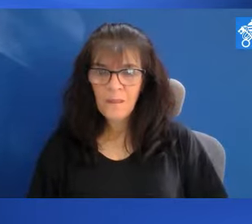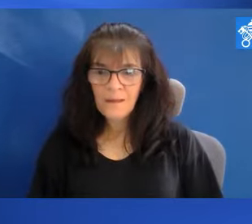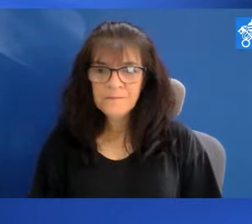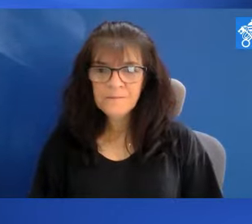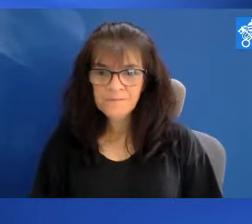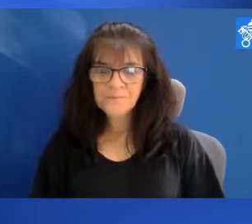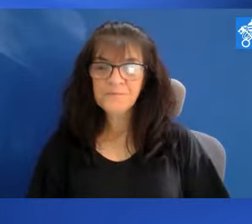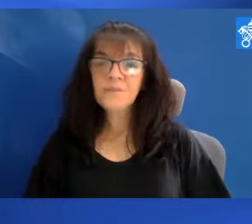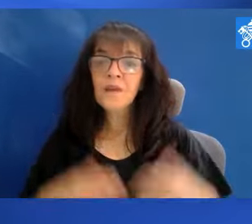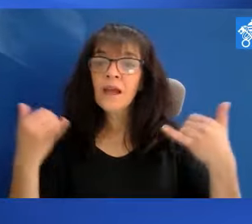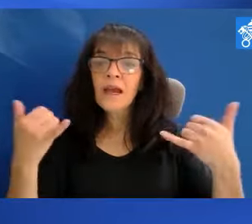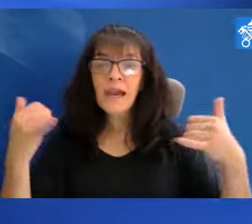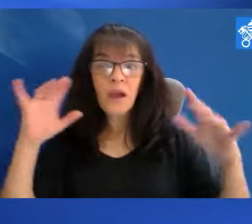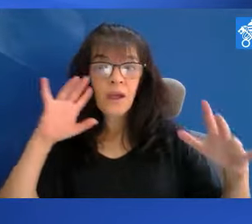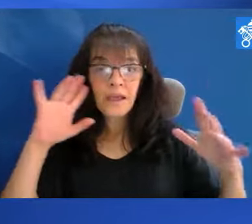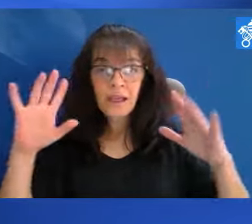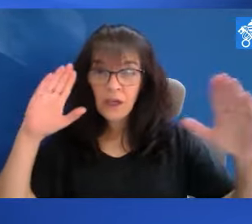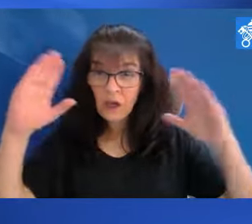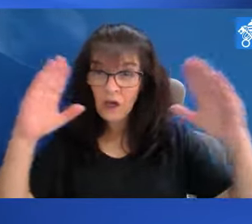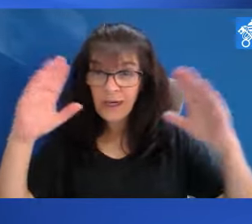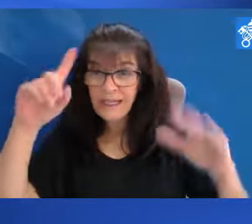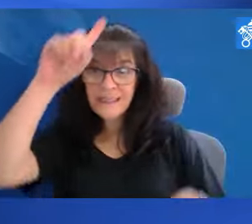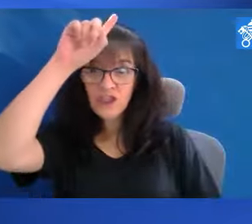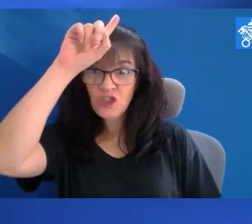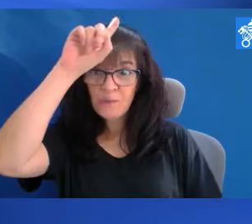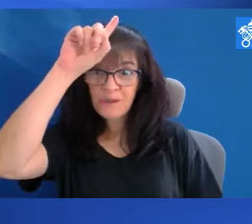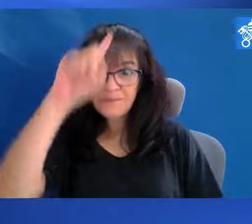And we'll now hear the summary and exchange of greetings in German.